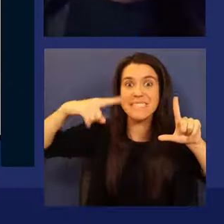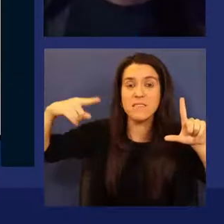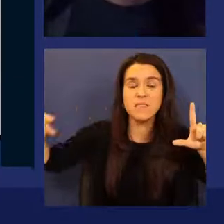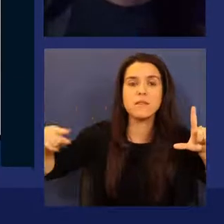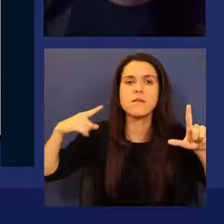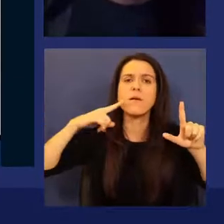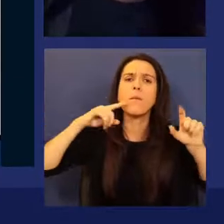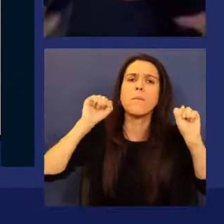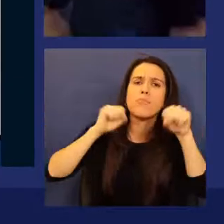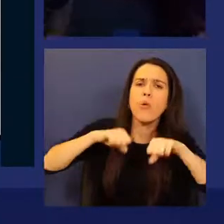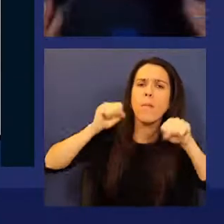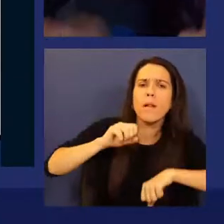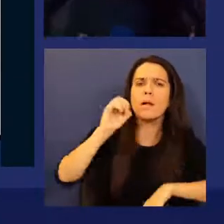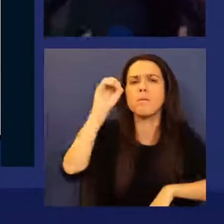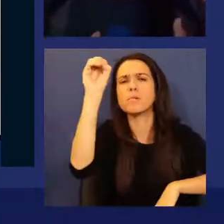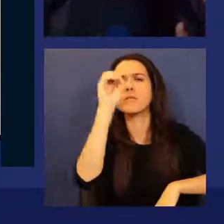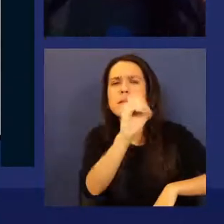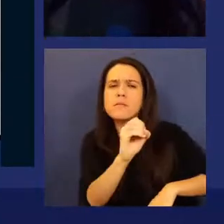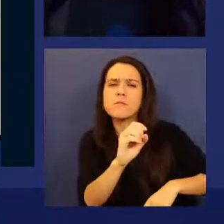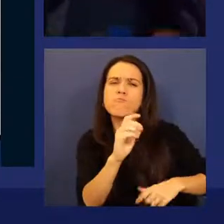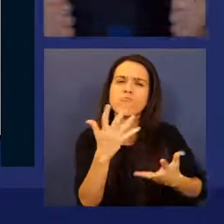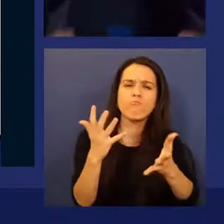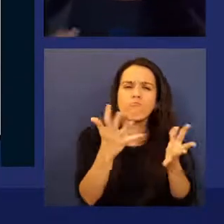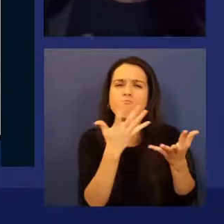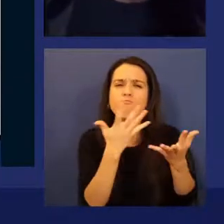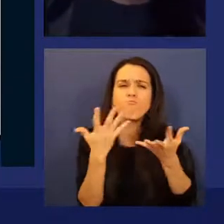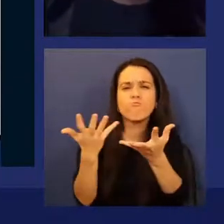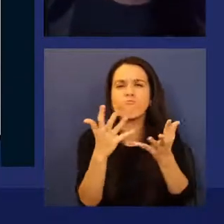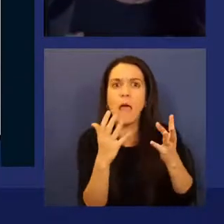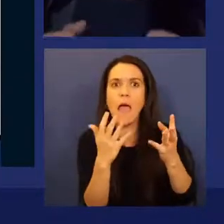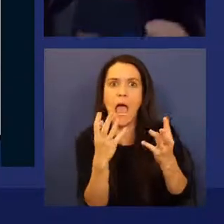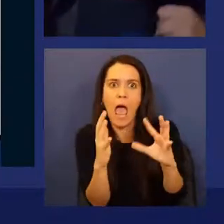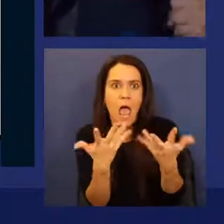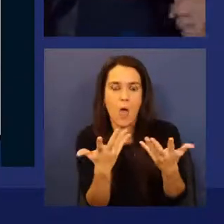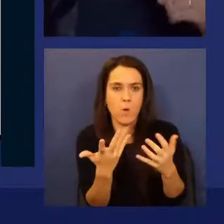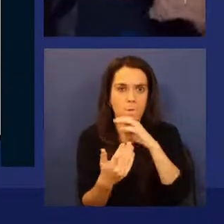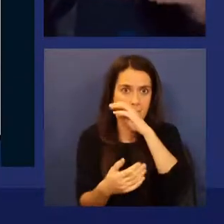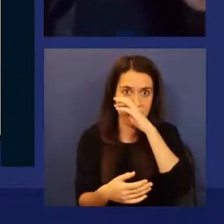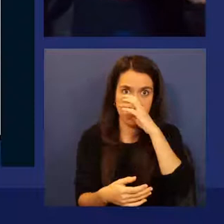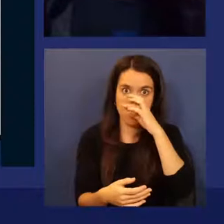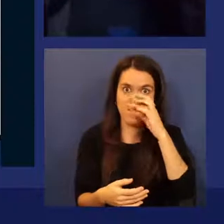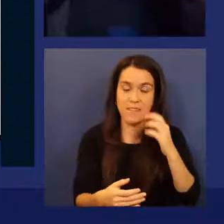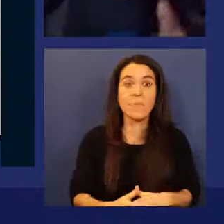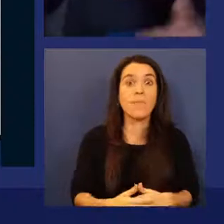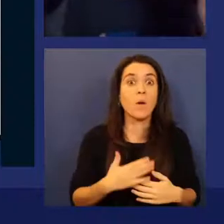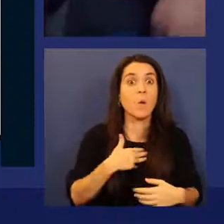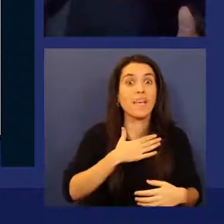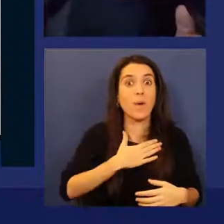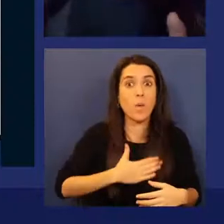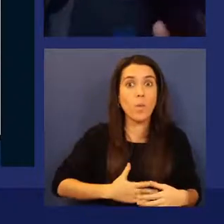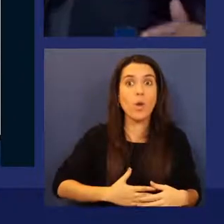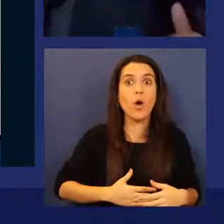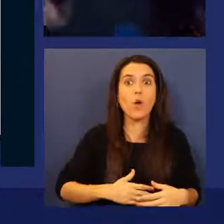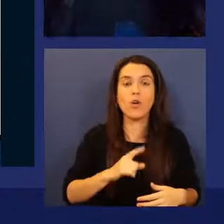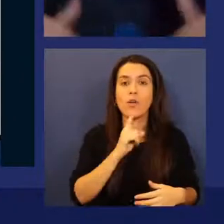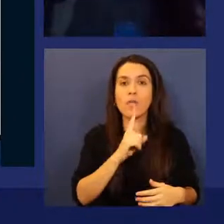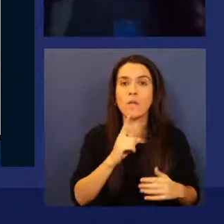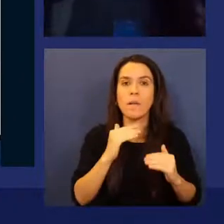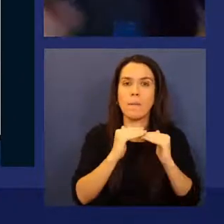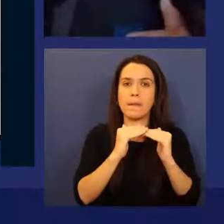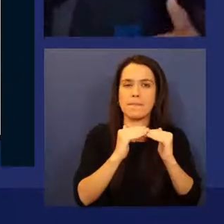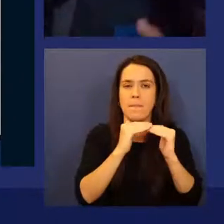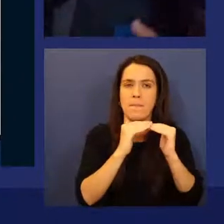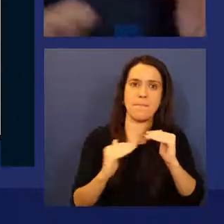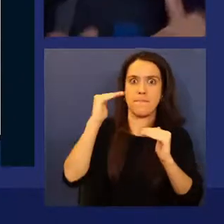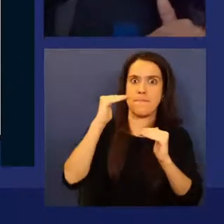determine confidence. So we're there. What we want to do now is take it to the next level, right?